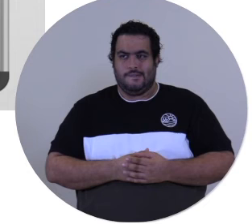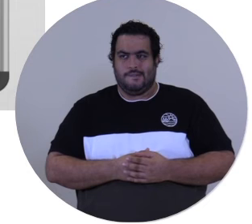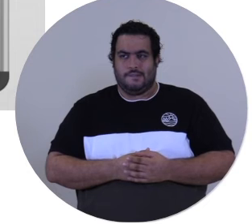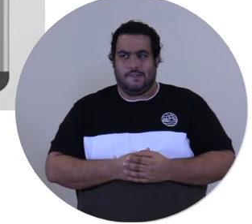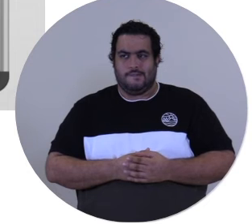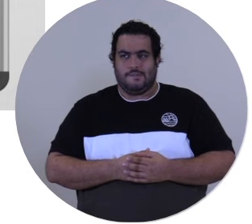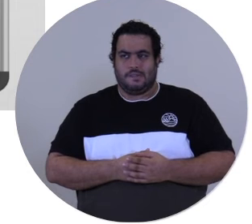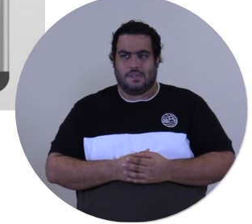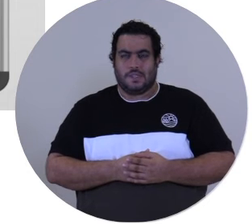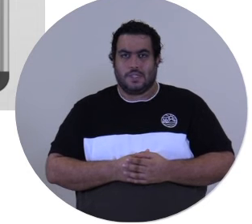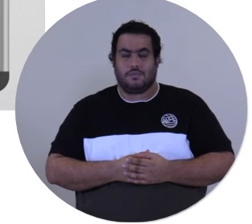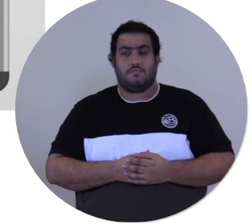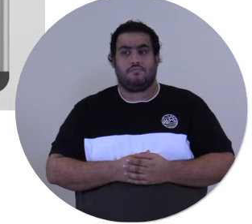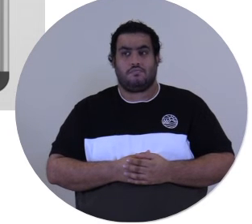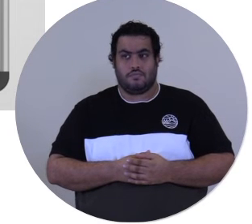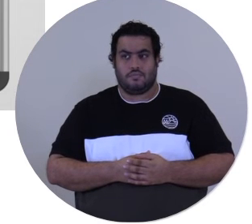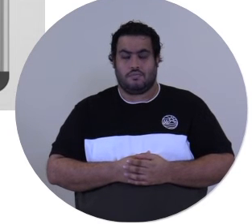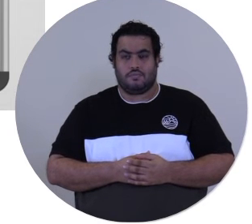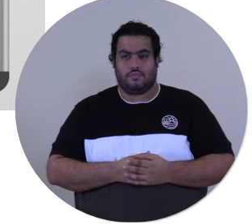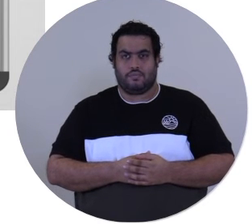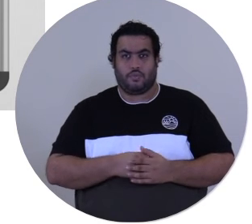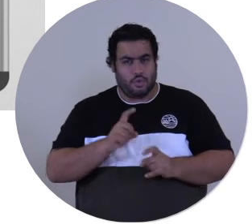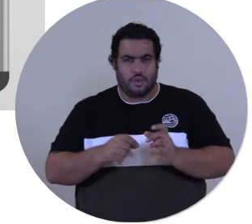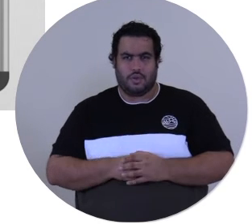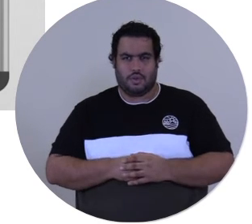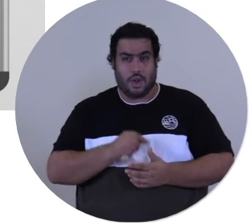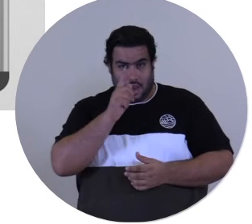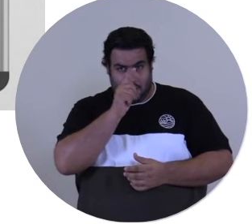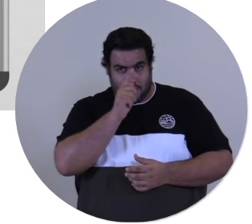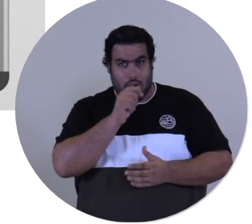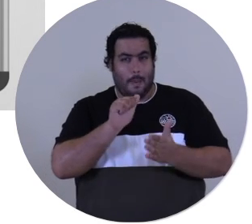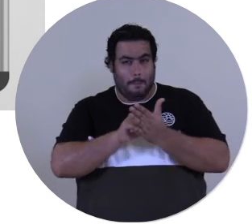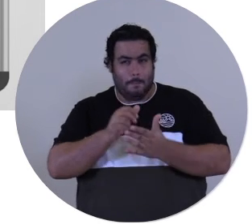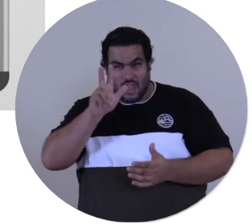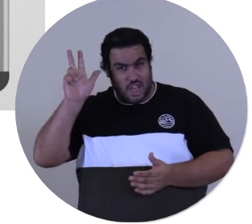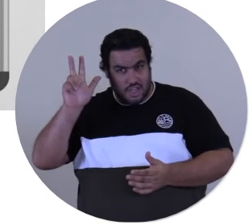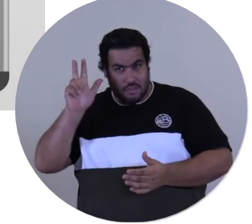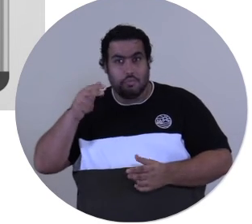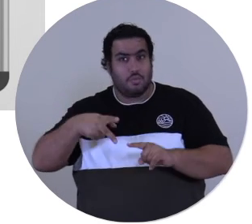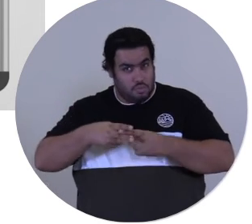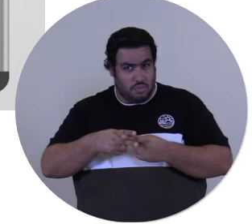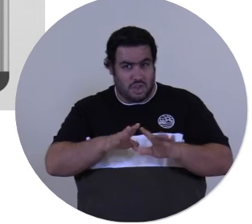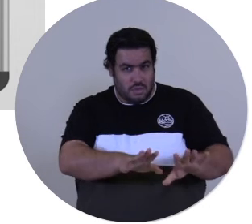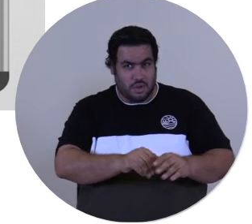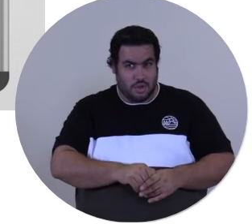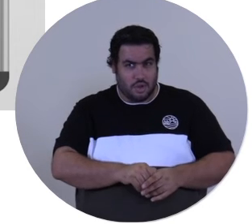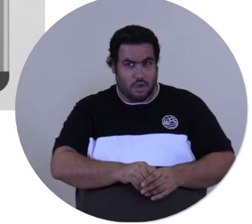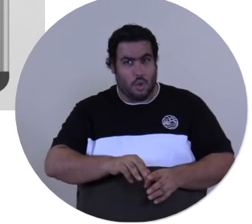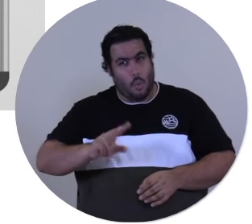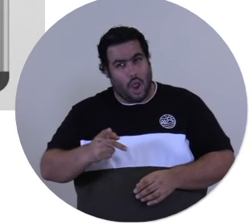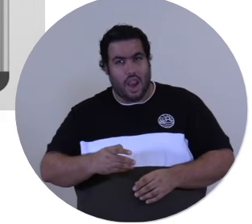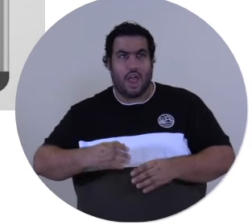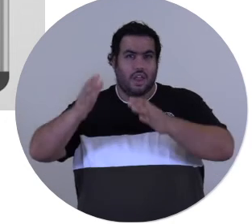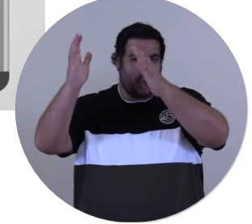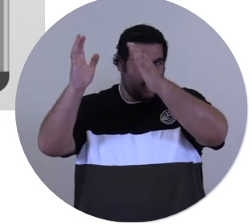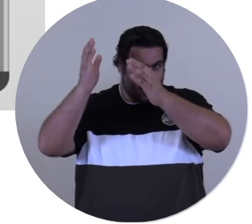Another question that you may be asked, is it better to reuse old buildings or build